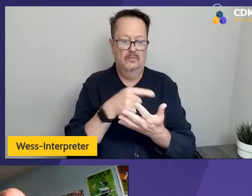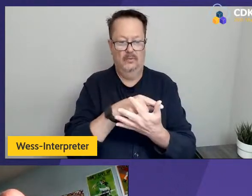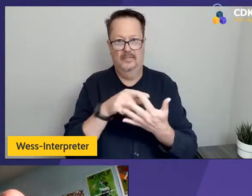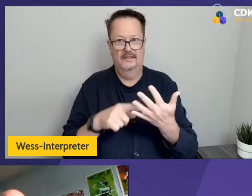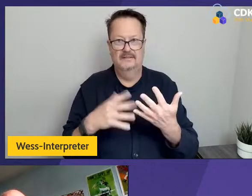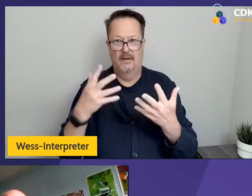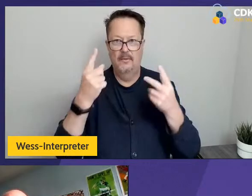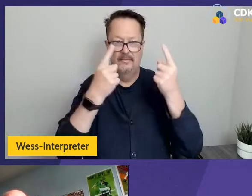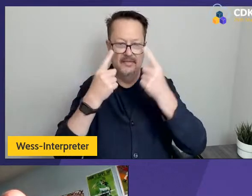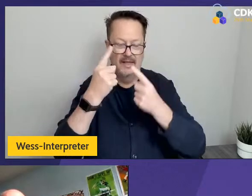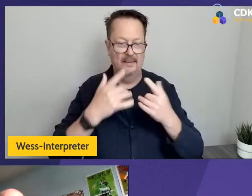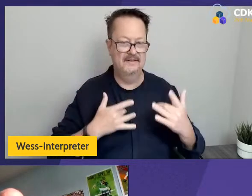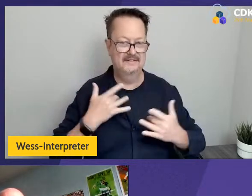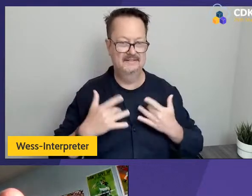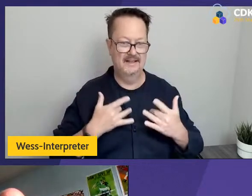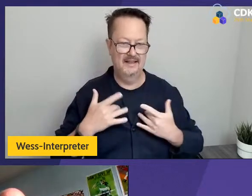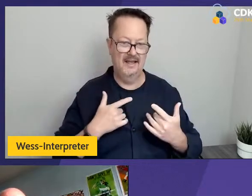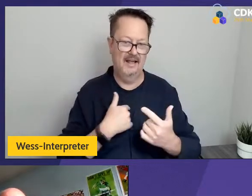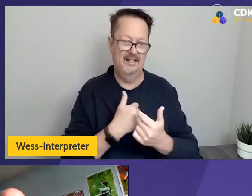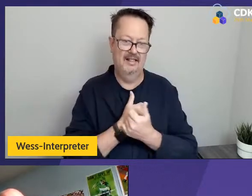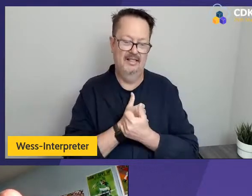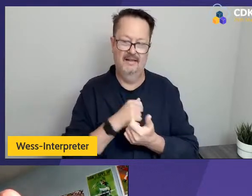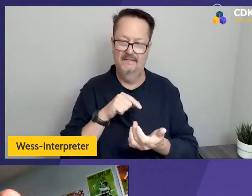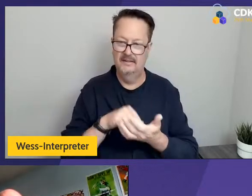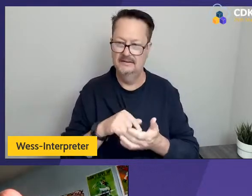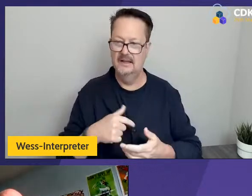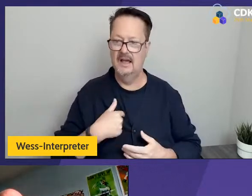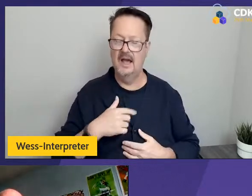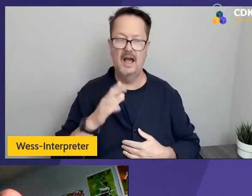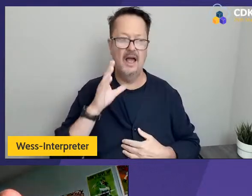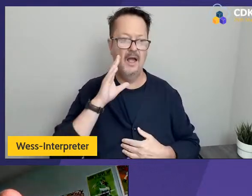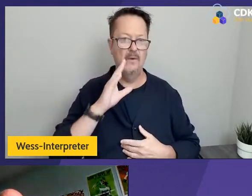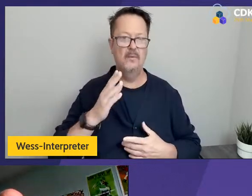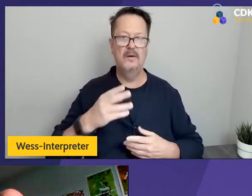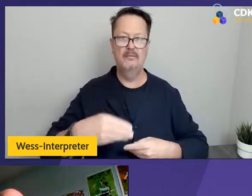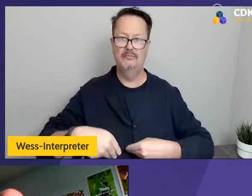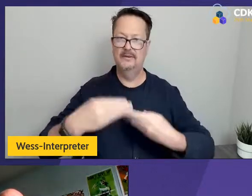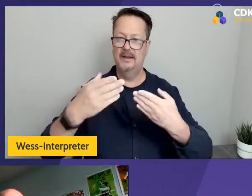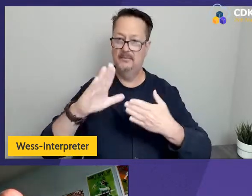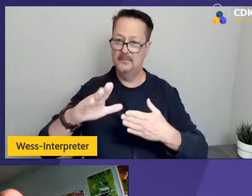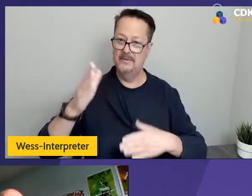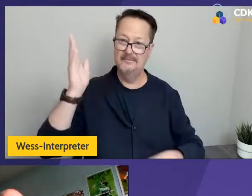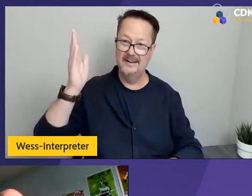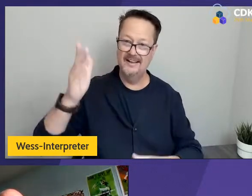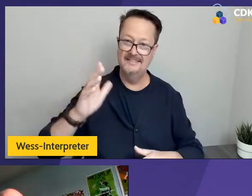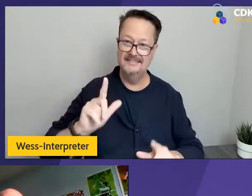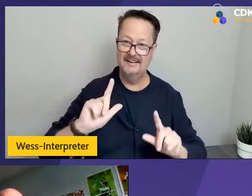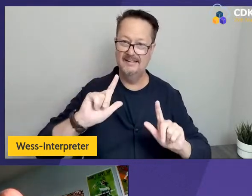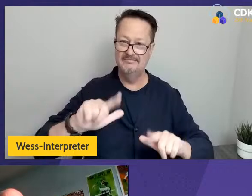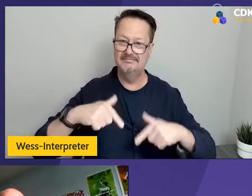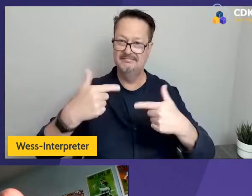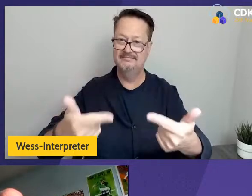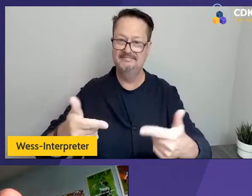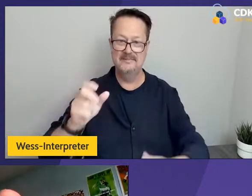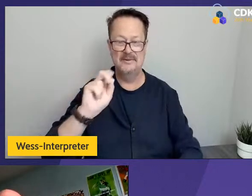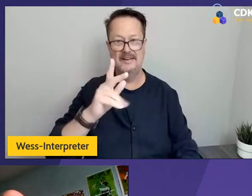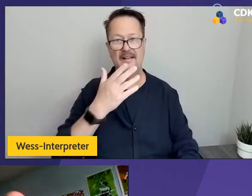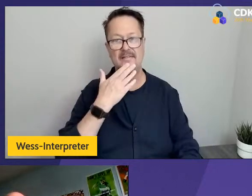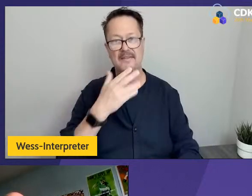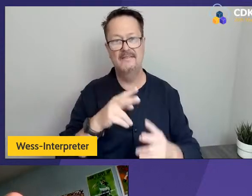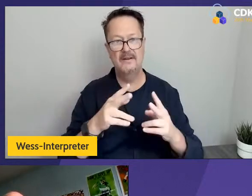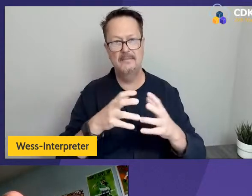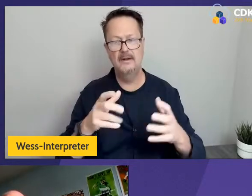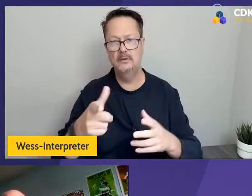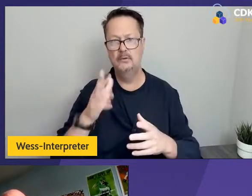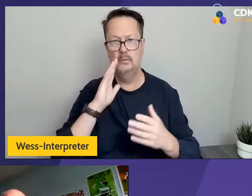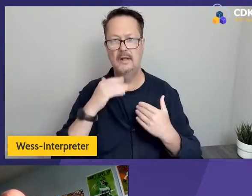I'm so excited because I love this. So I will bring your presentation and let you go. Okay, thank you very much. You will